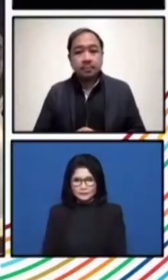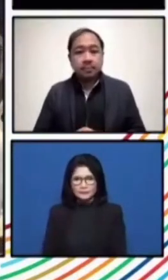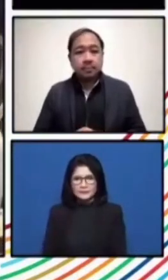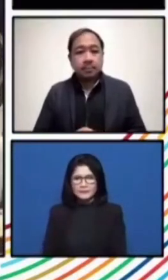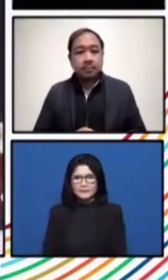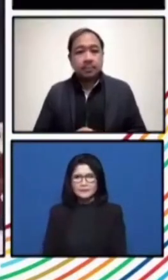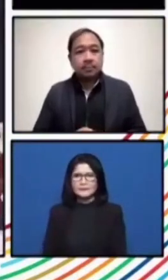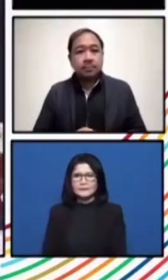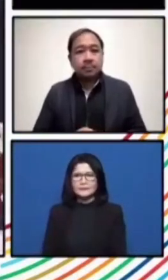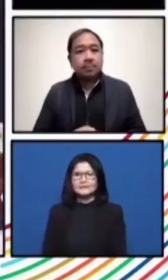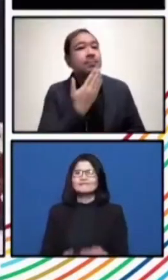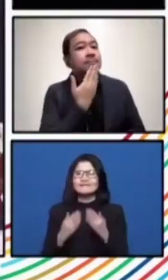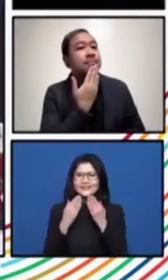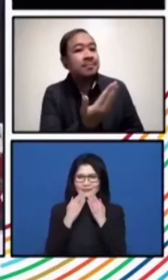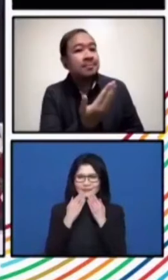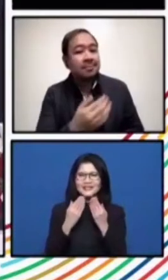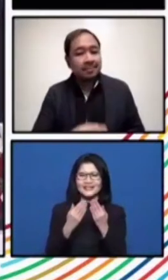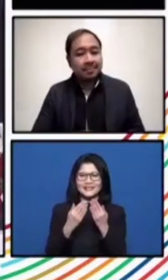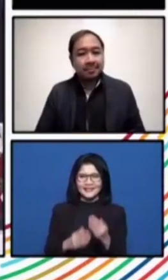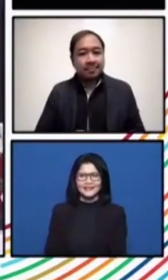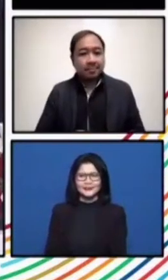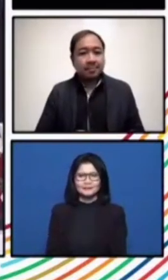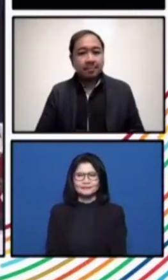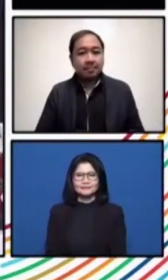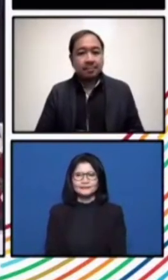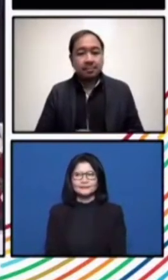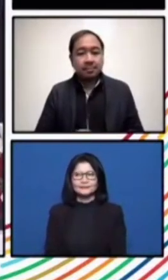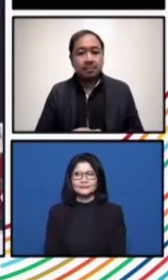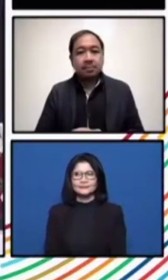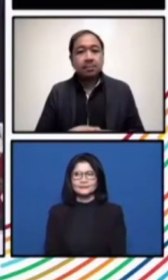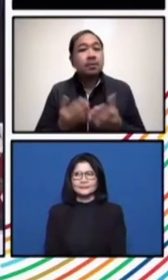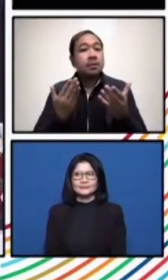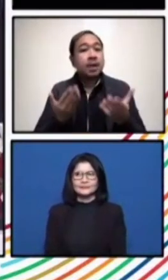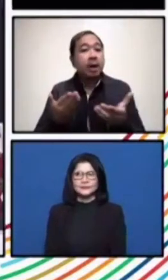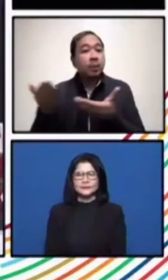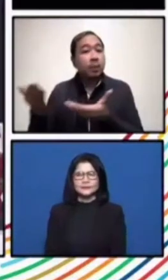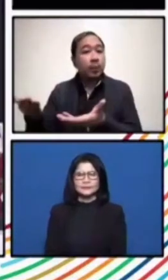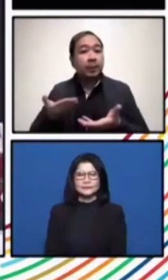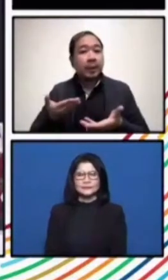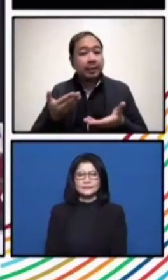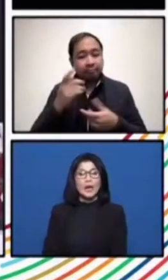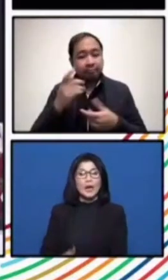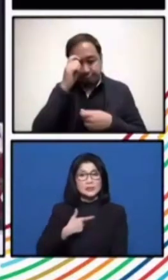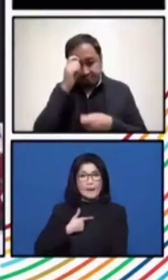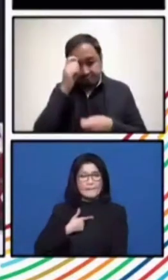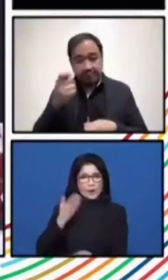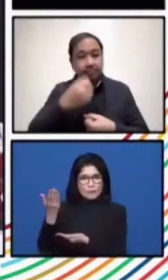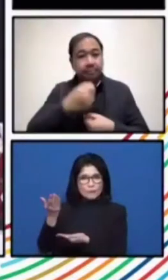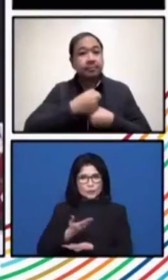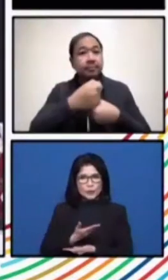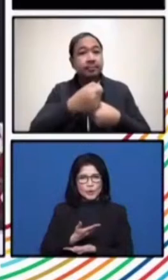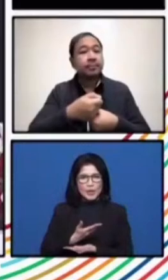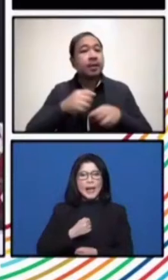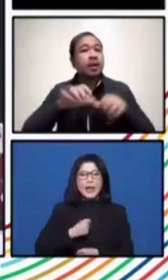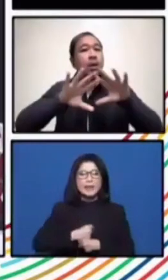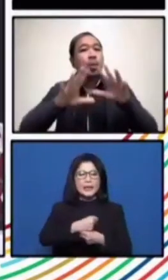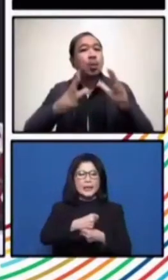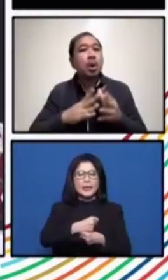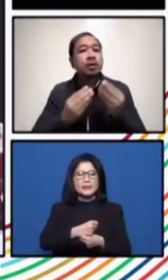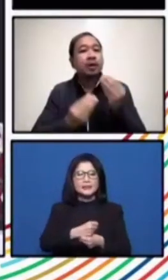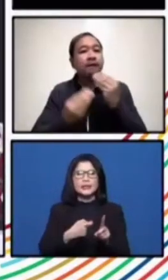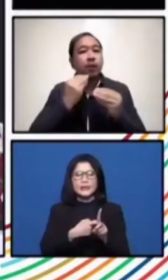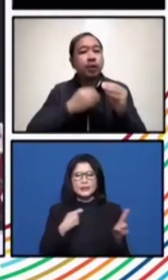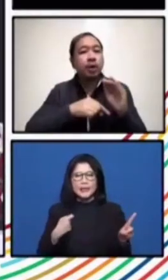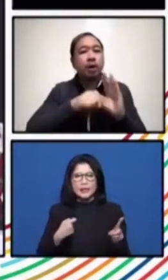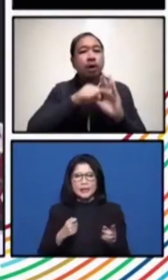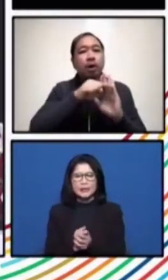thank you Dr mazia I now invite the distinguished delegate from the world food program Mr murali